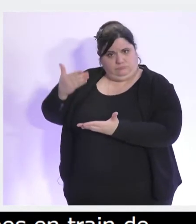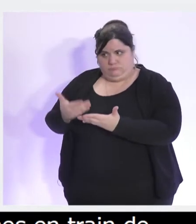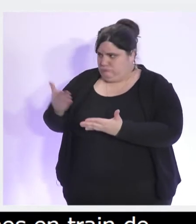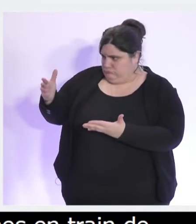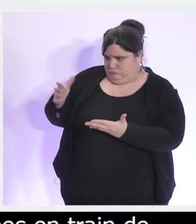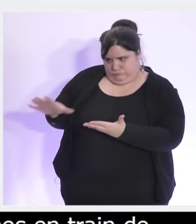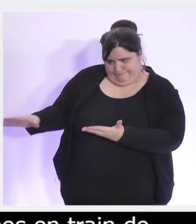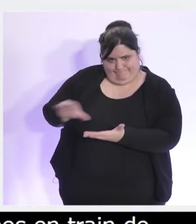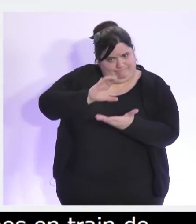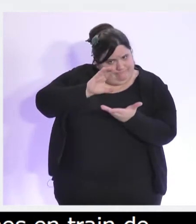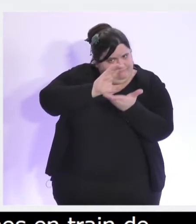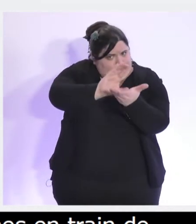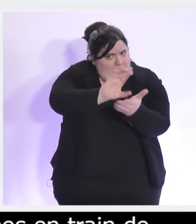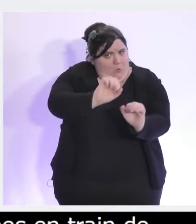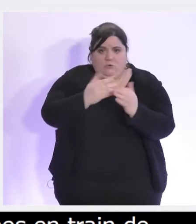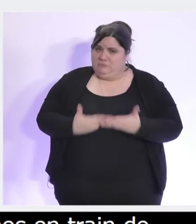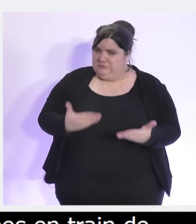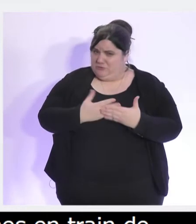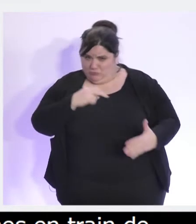situations. We know that it's a very dire